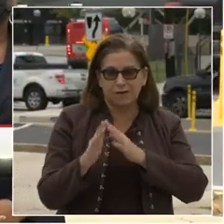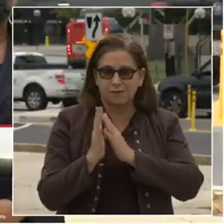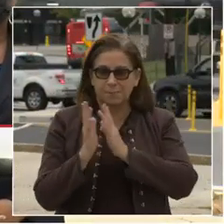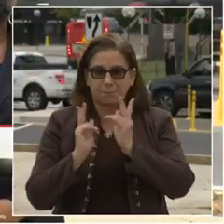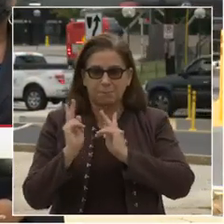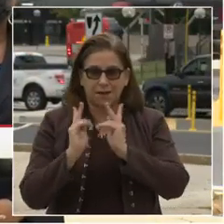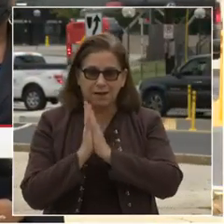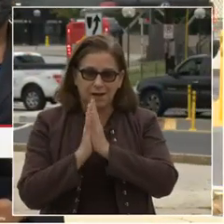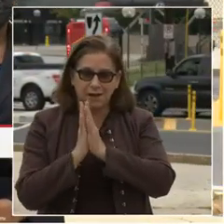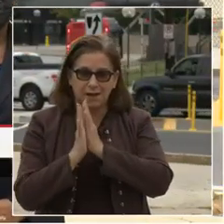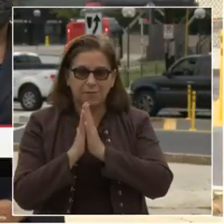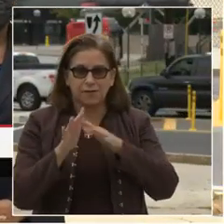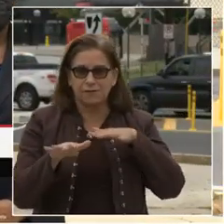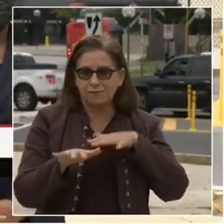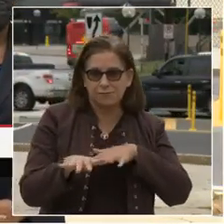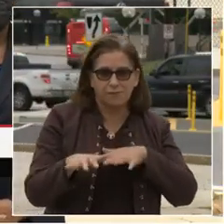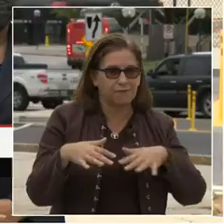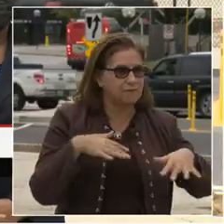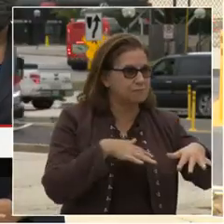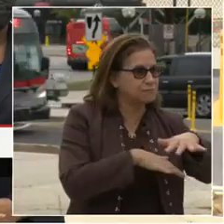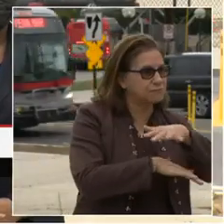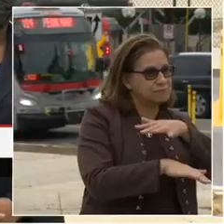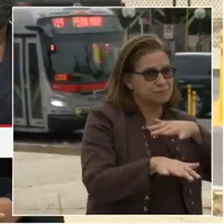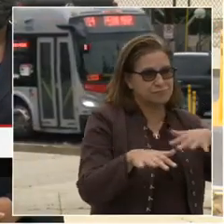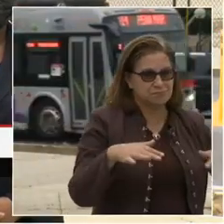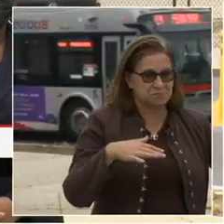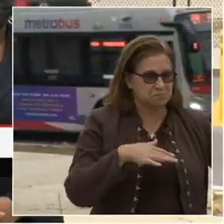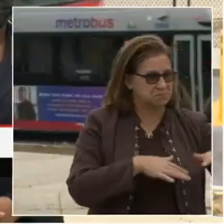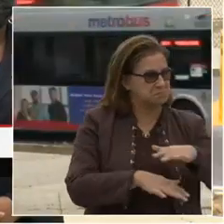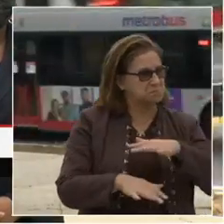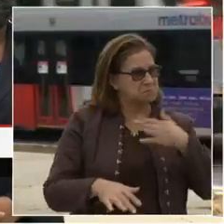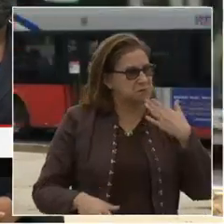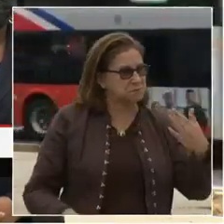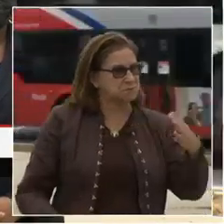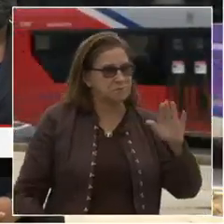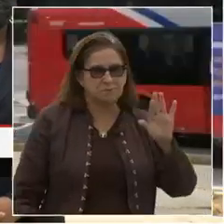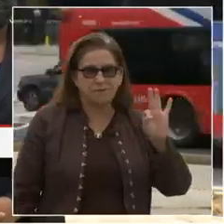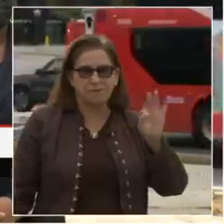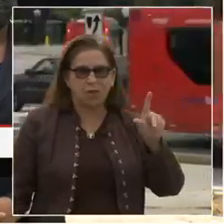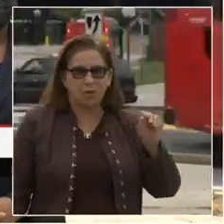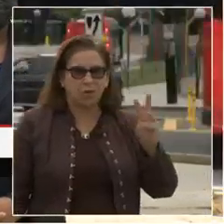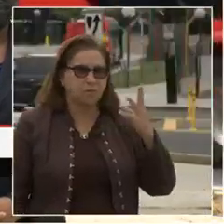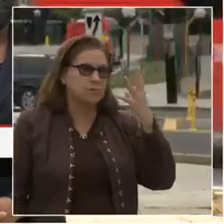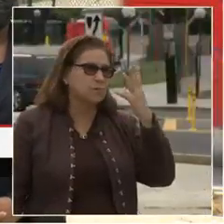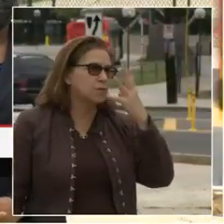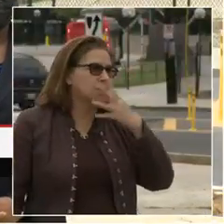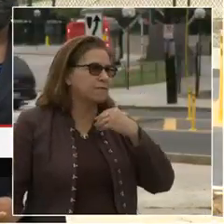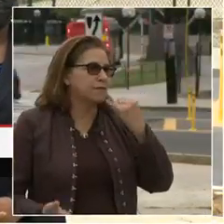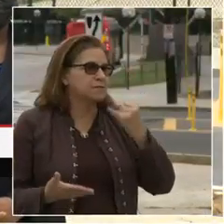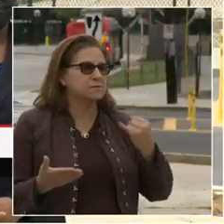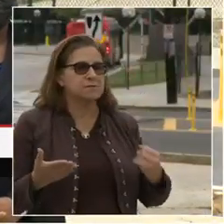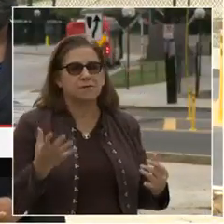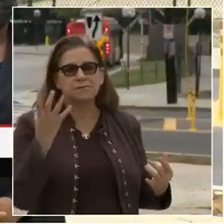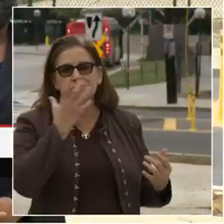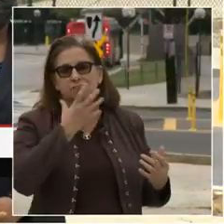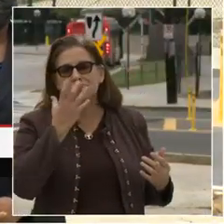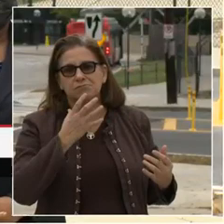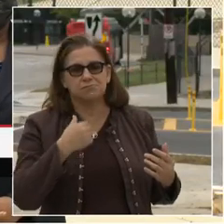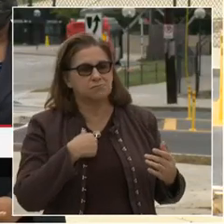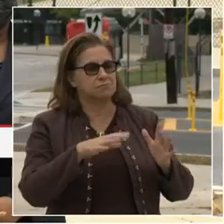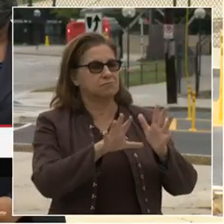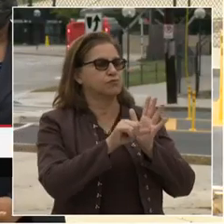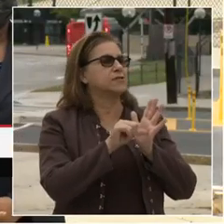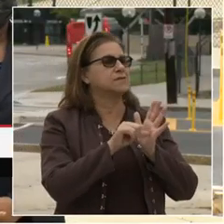High School. Beautiful Sam Gilliam mural on the underpass. All of these